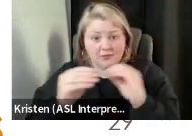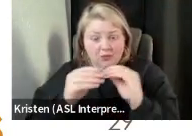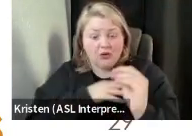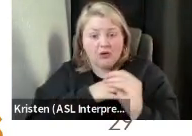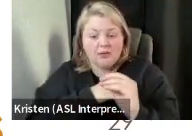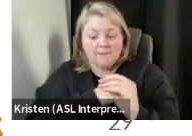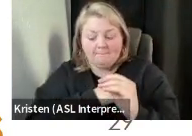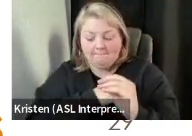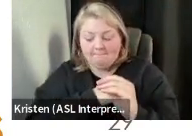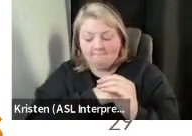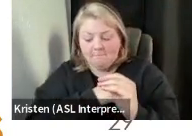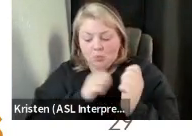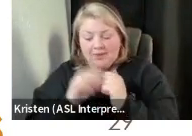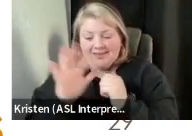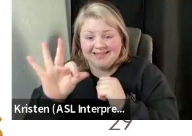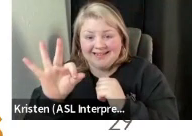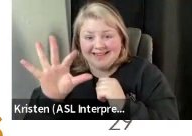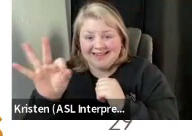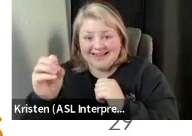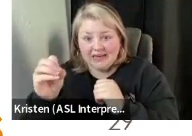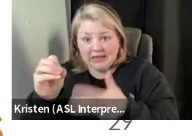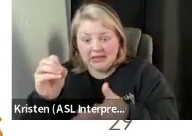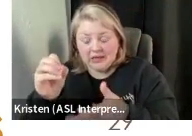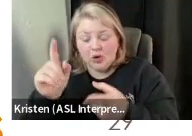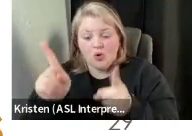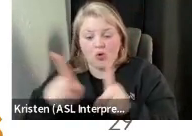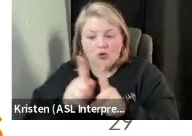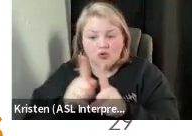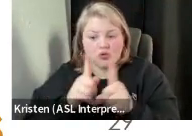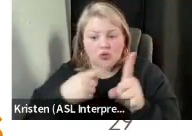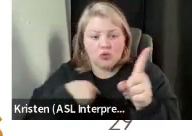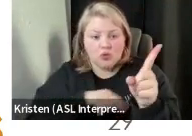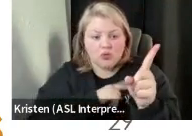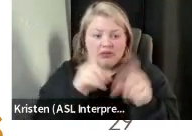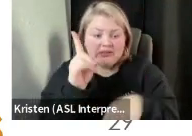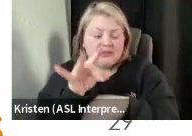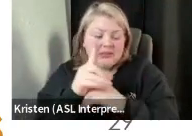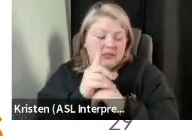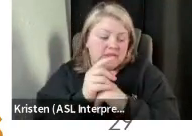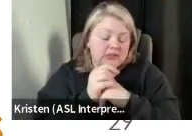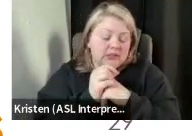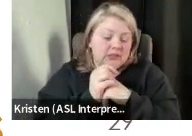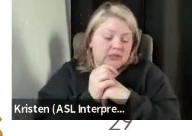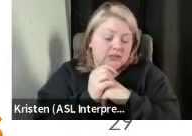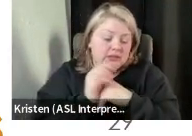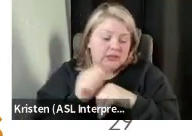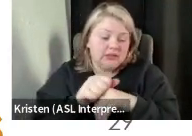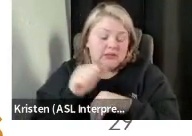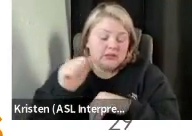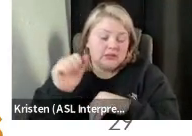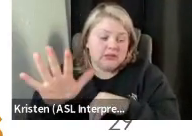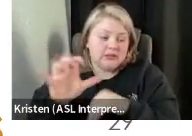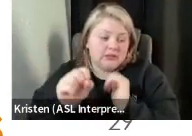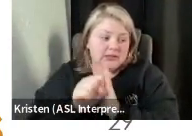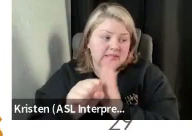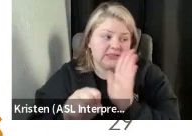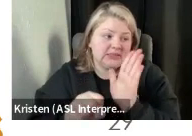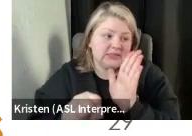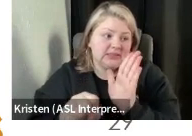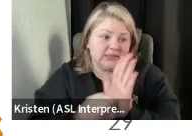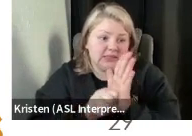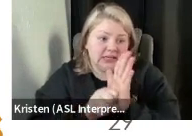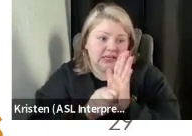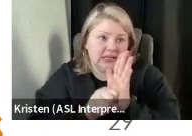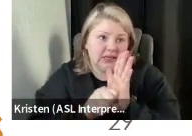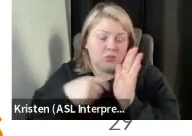with the 990. And also we've put in the state, so we do have the more